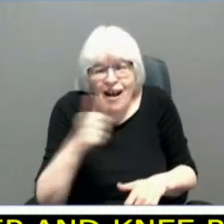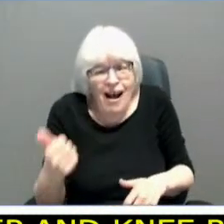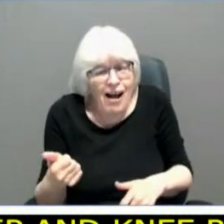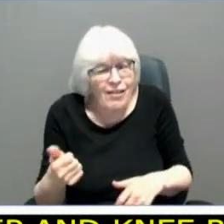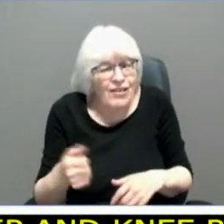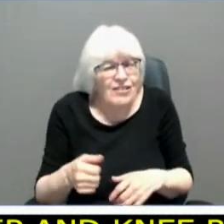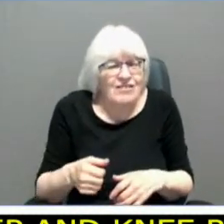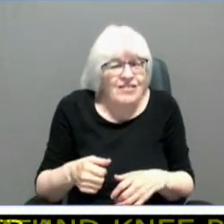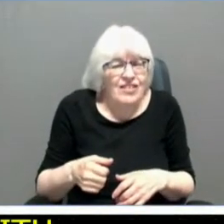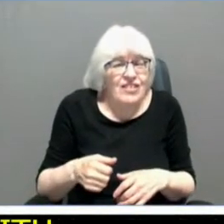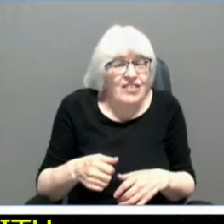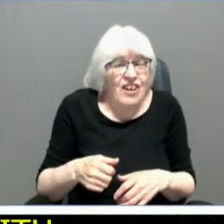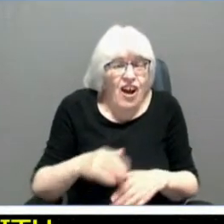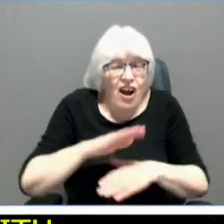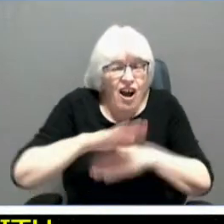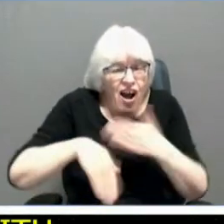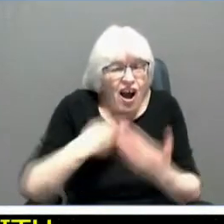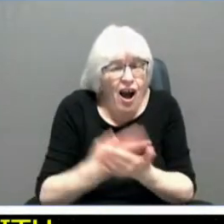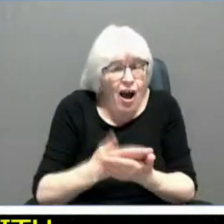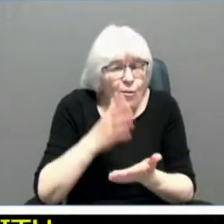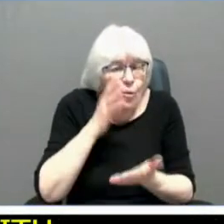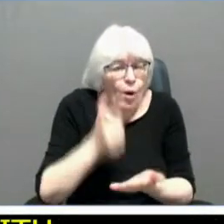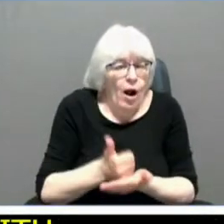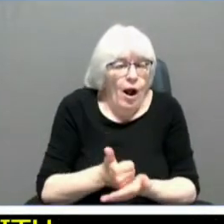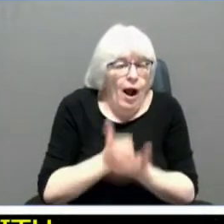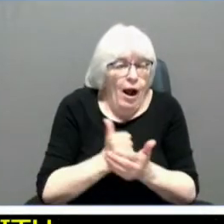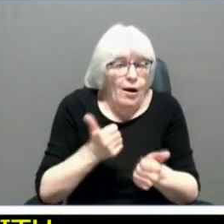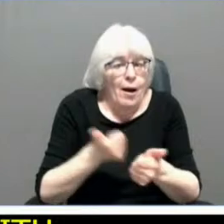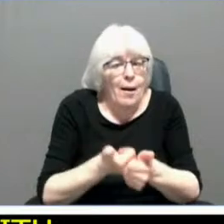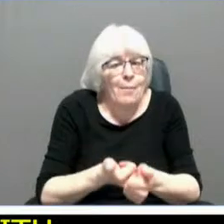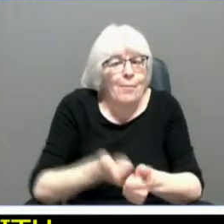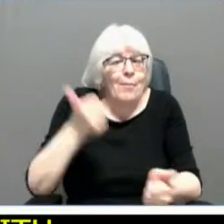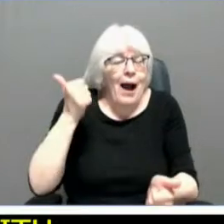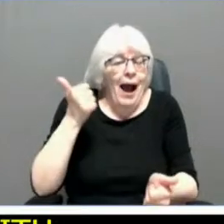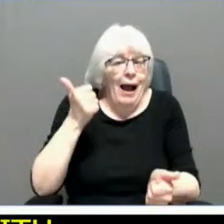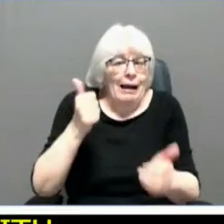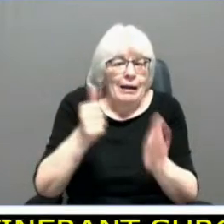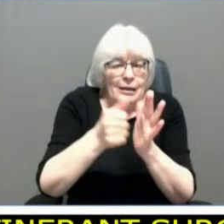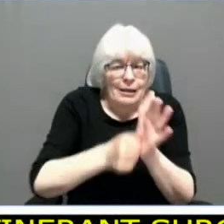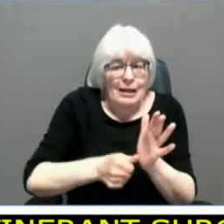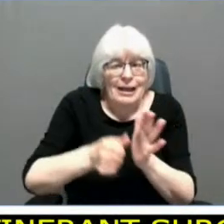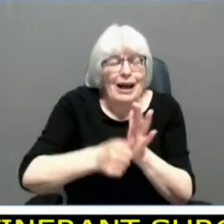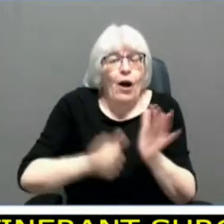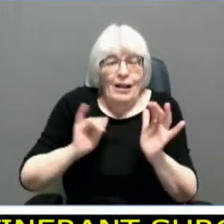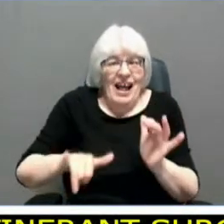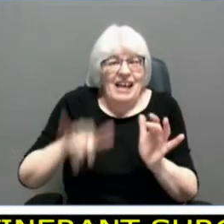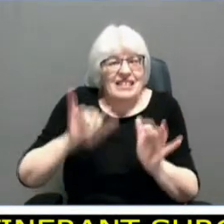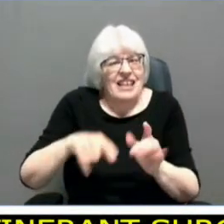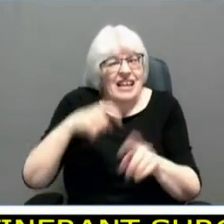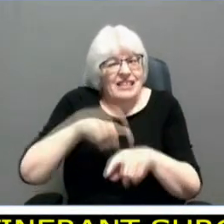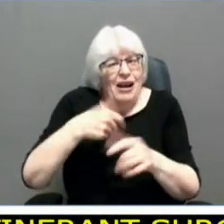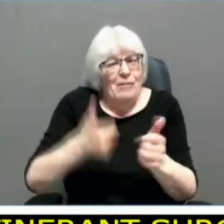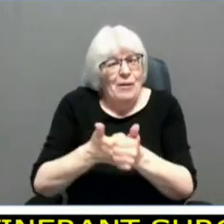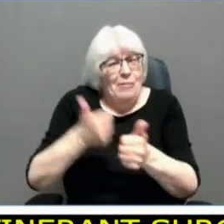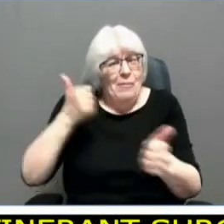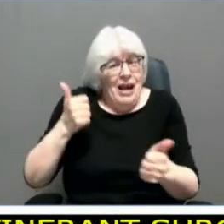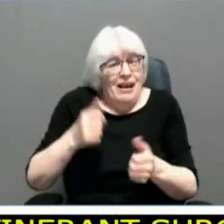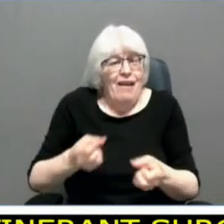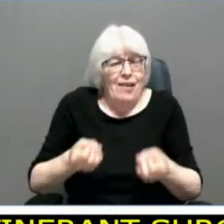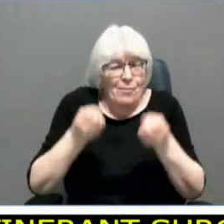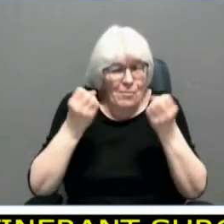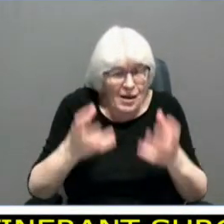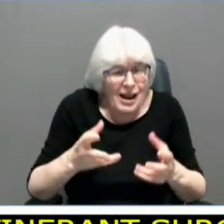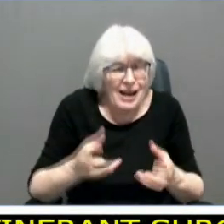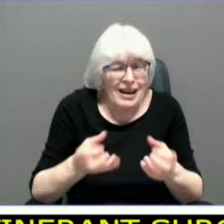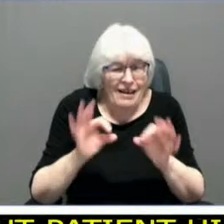with some of the surgical backlogs. But there's not an excess of surgeons or family doctors across the